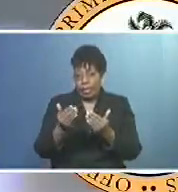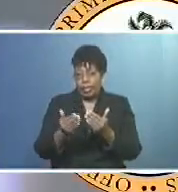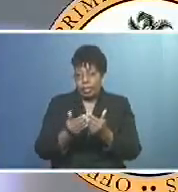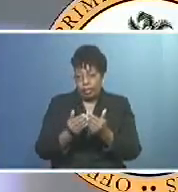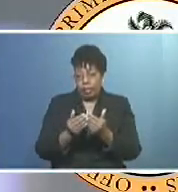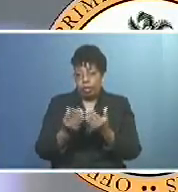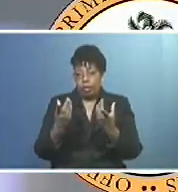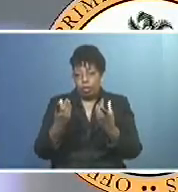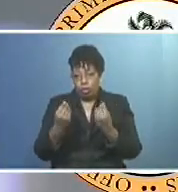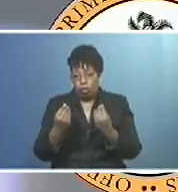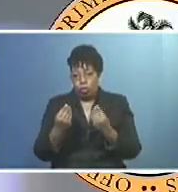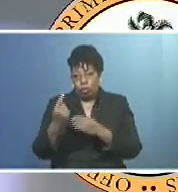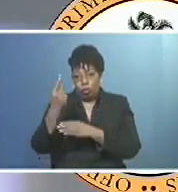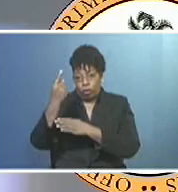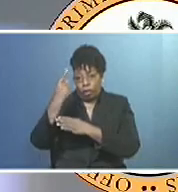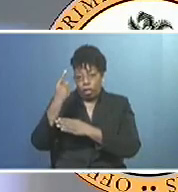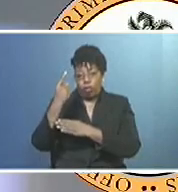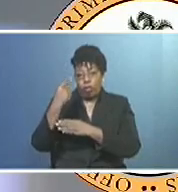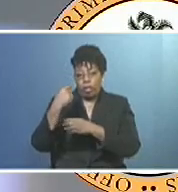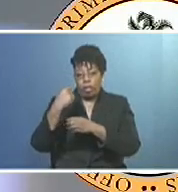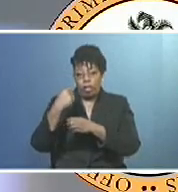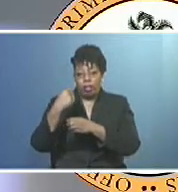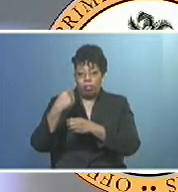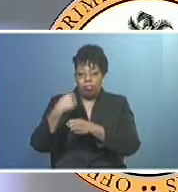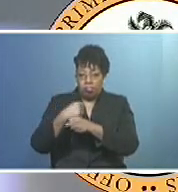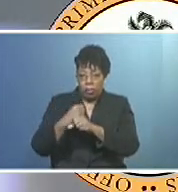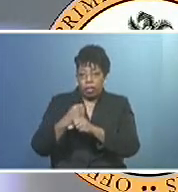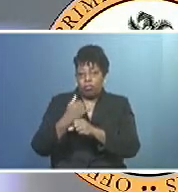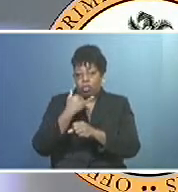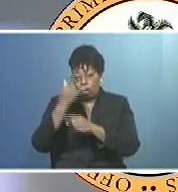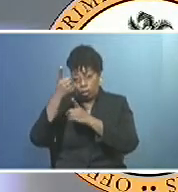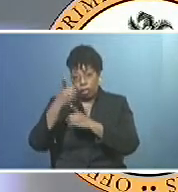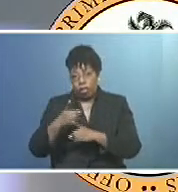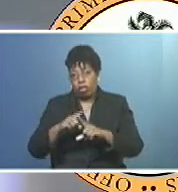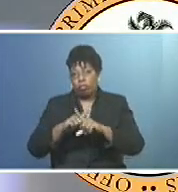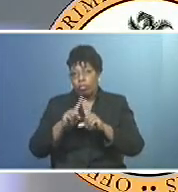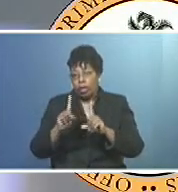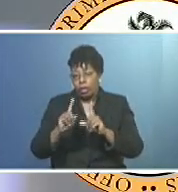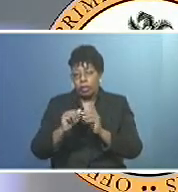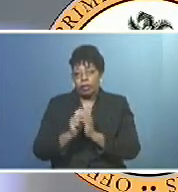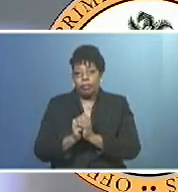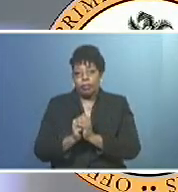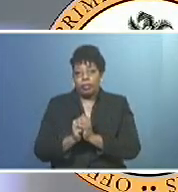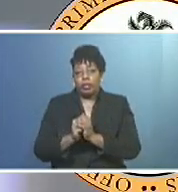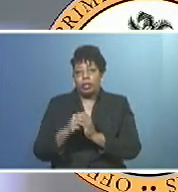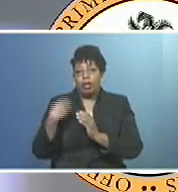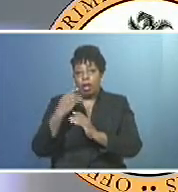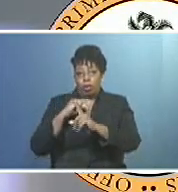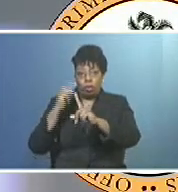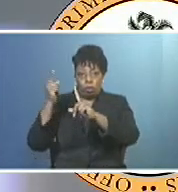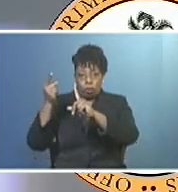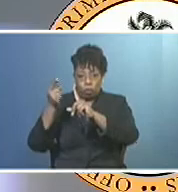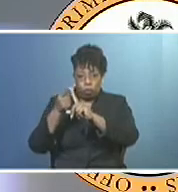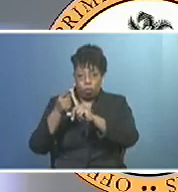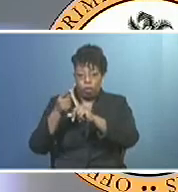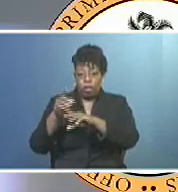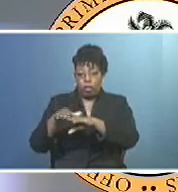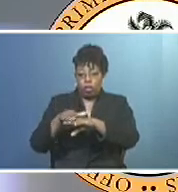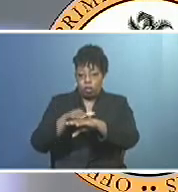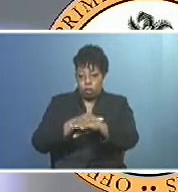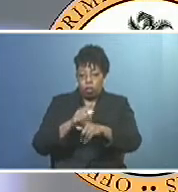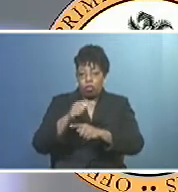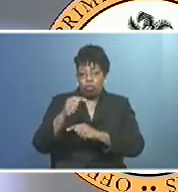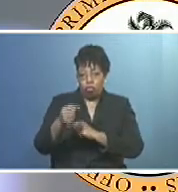may think we get some of these decisions wrong. But the primary health goal is to slow